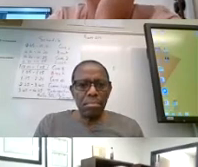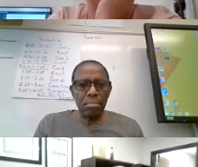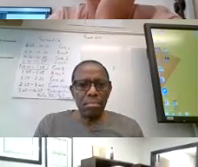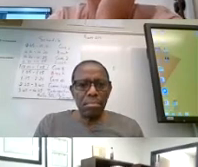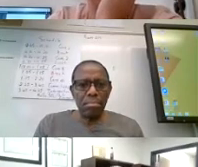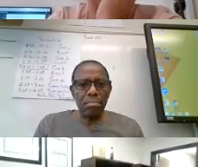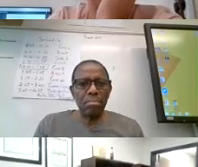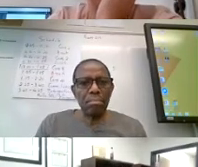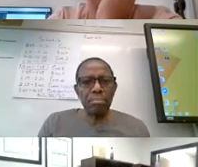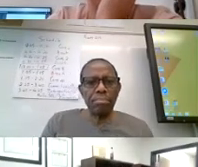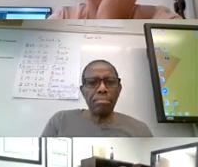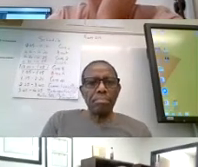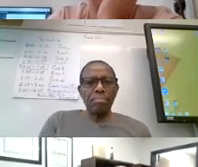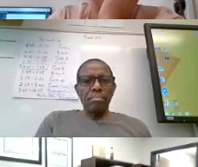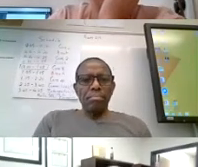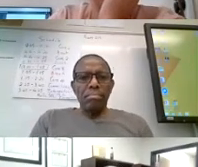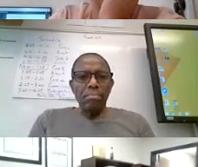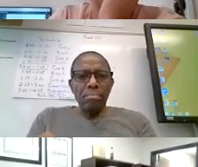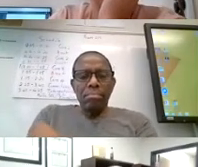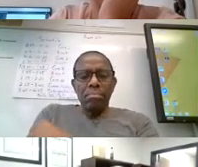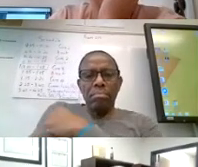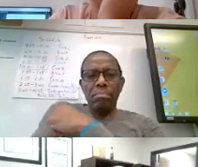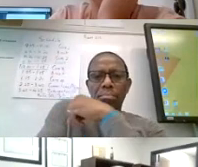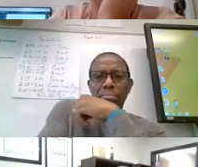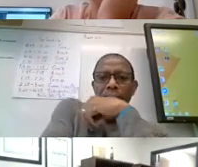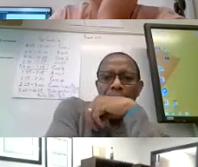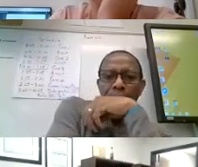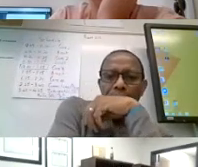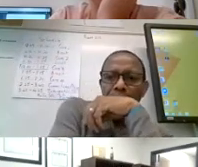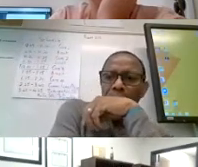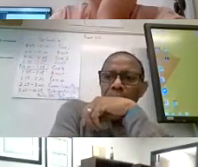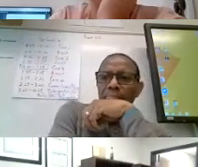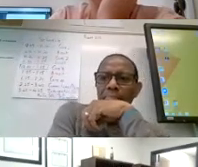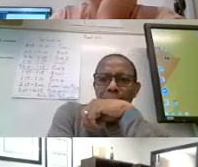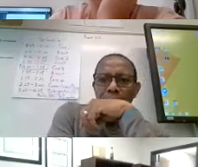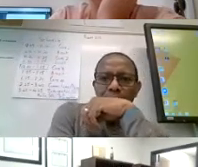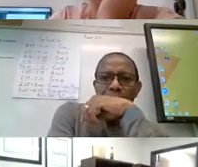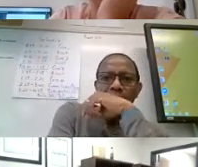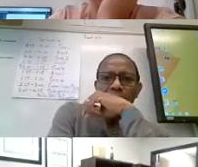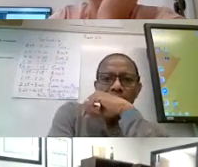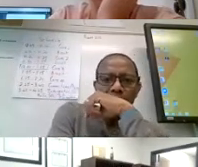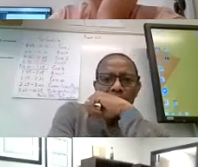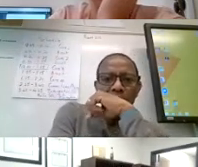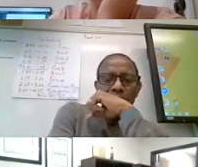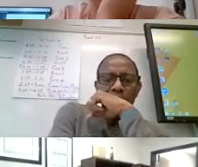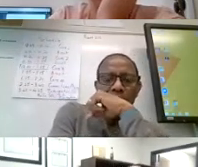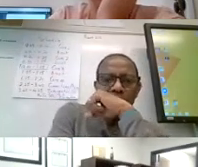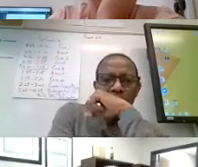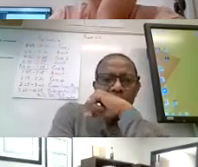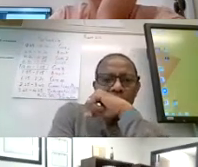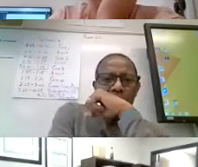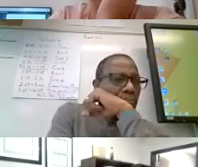the maintenance of it. So you all have this. I sent this as a PDF file. Those links that